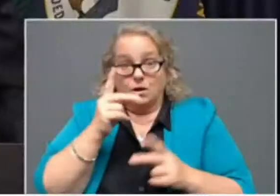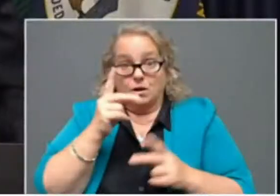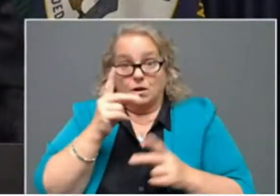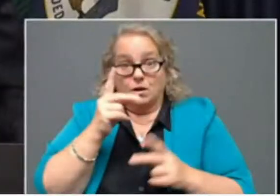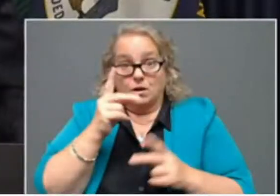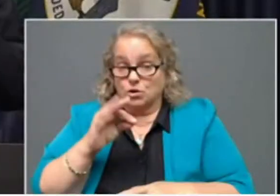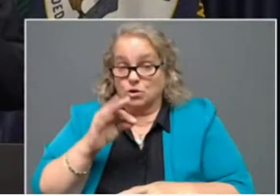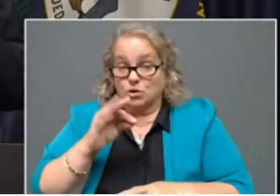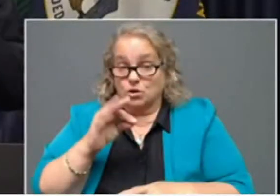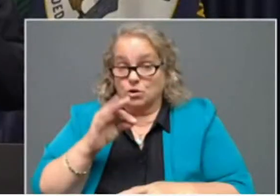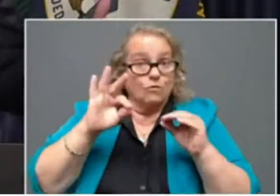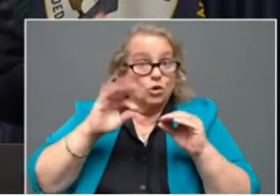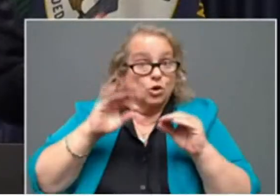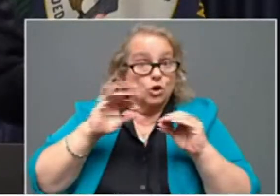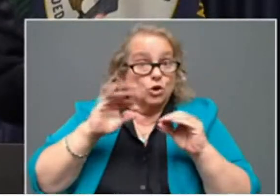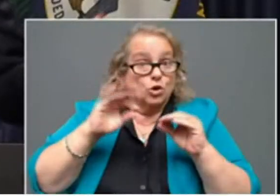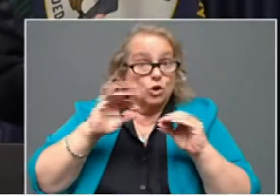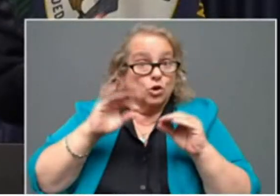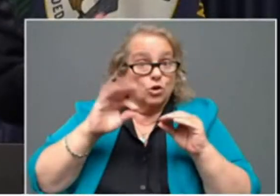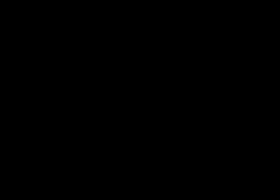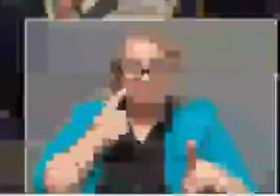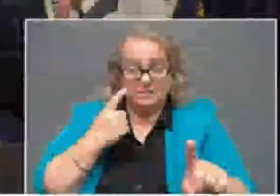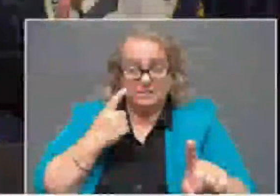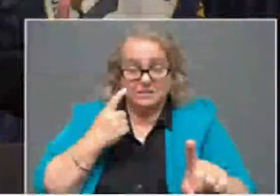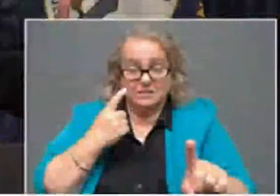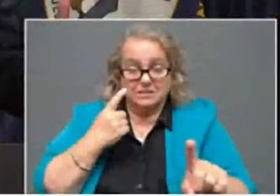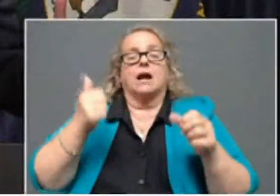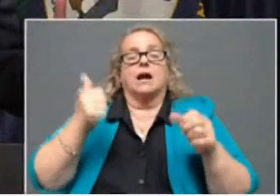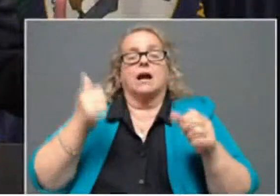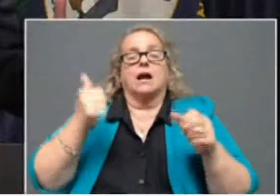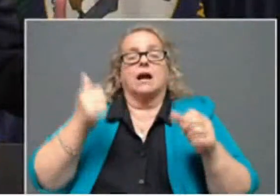or the rest could cause a quarantine of the whole class